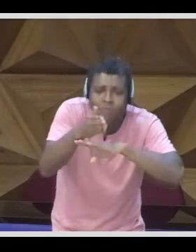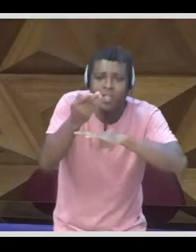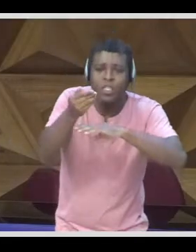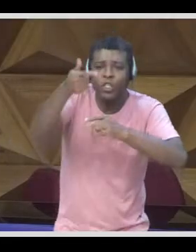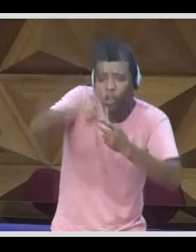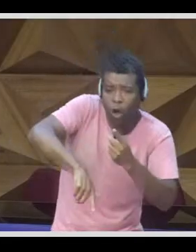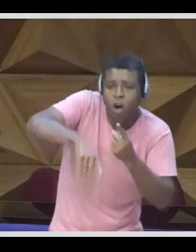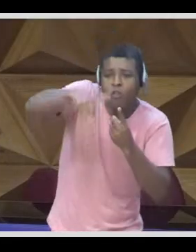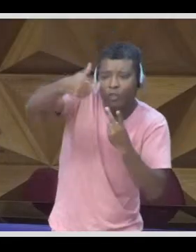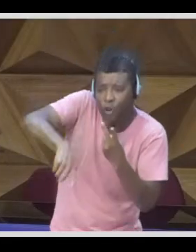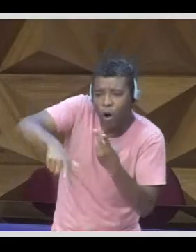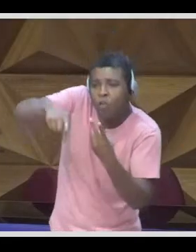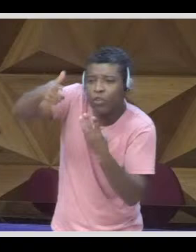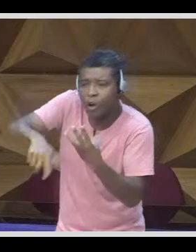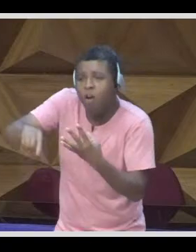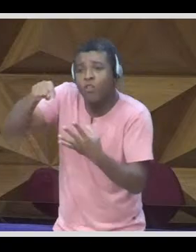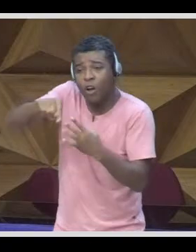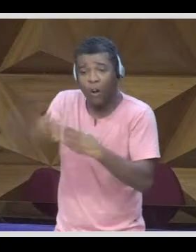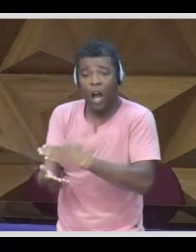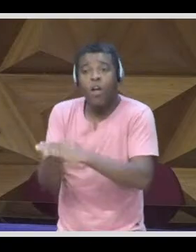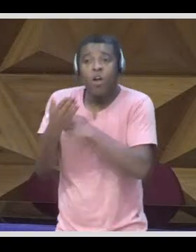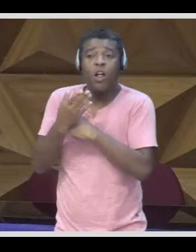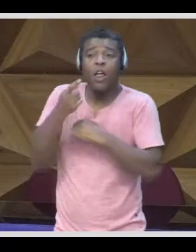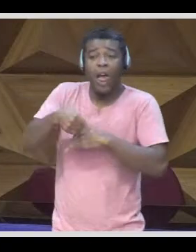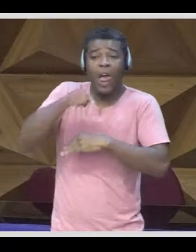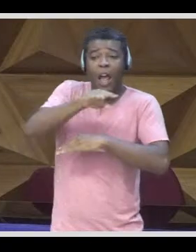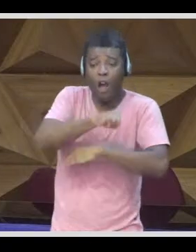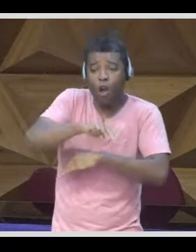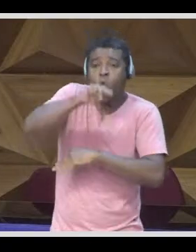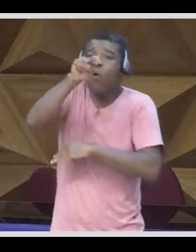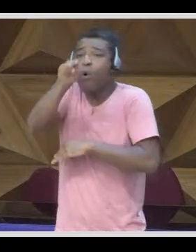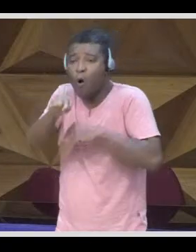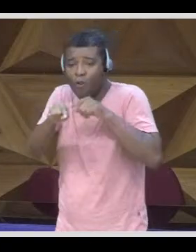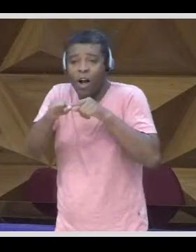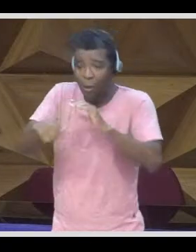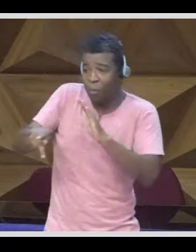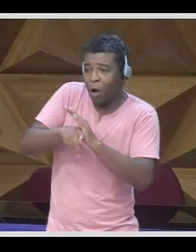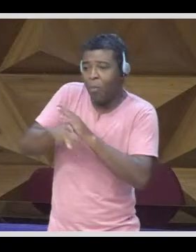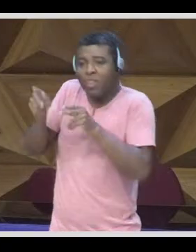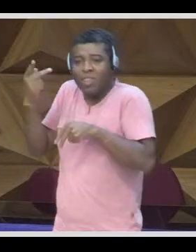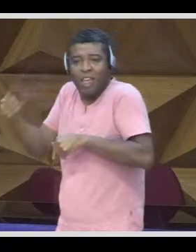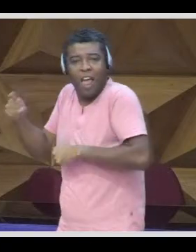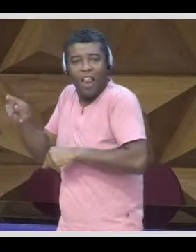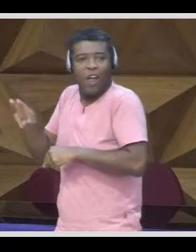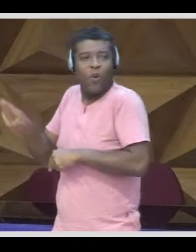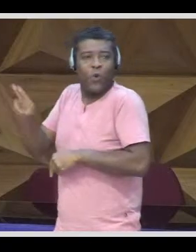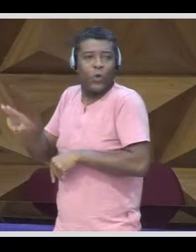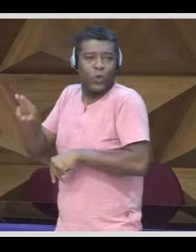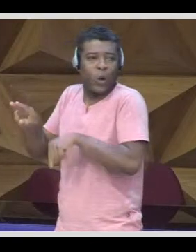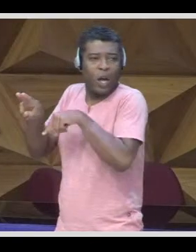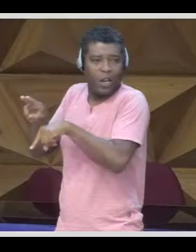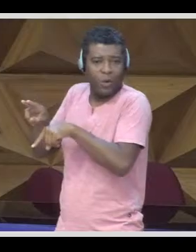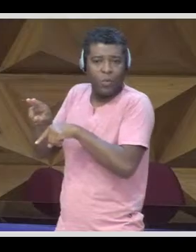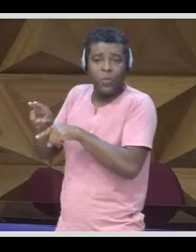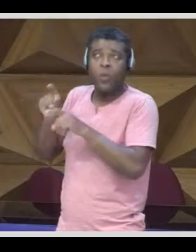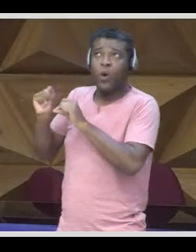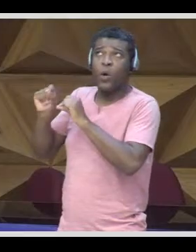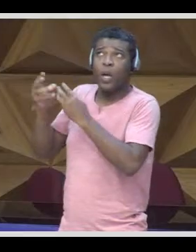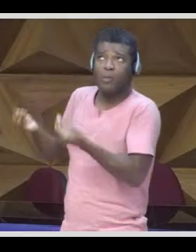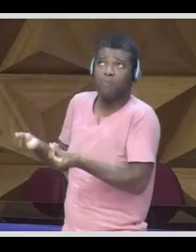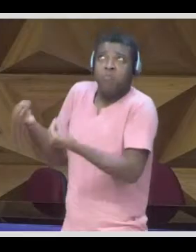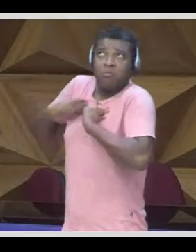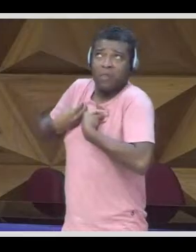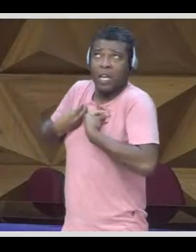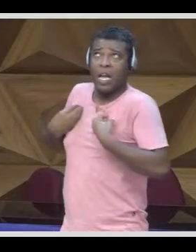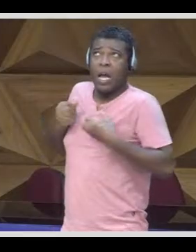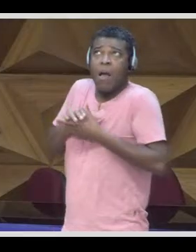wounded curve, because this is something personal. What causes anxiety in me could be pleasure on your brain, and